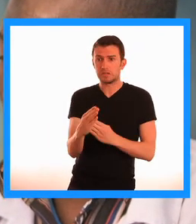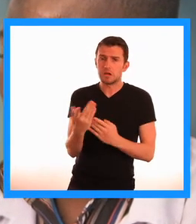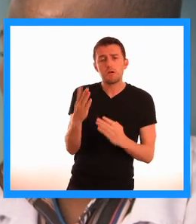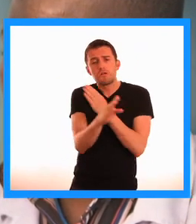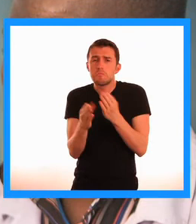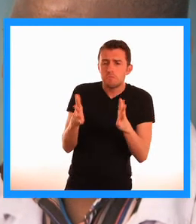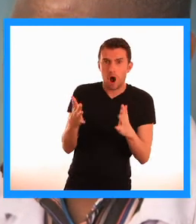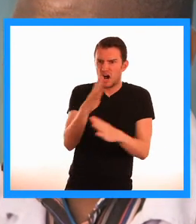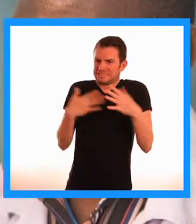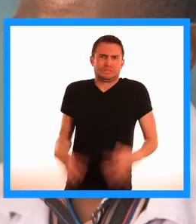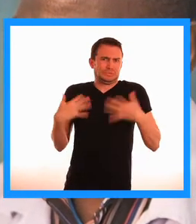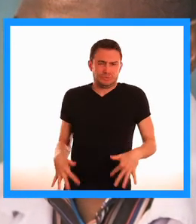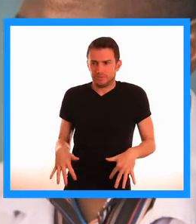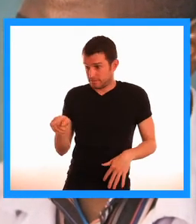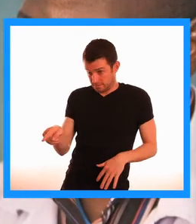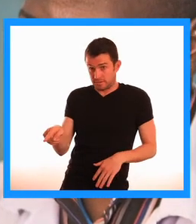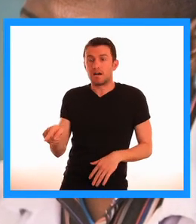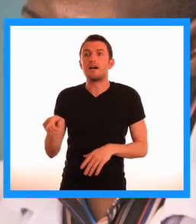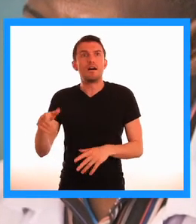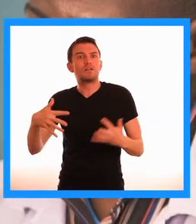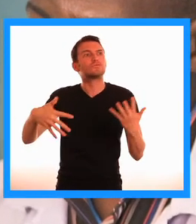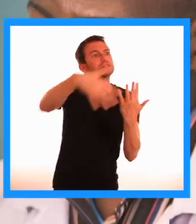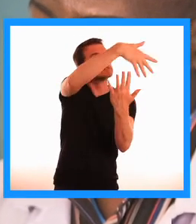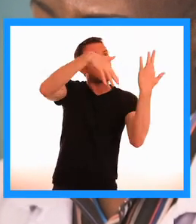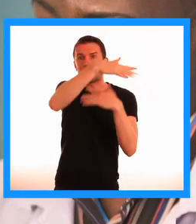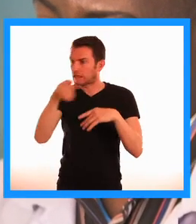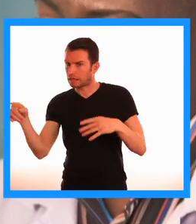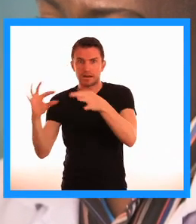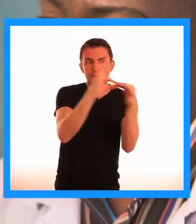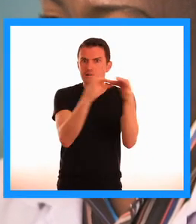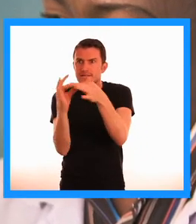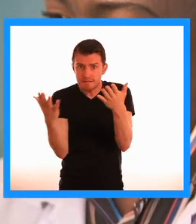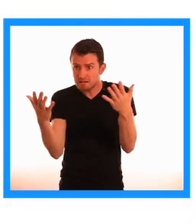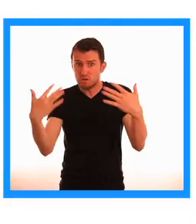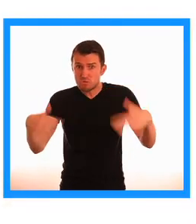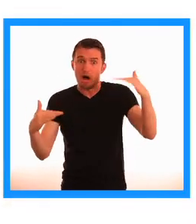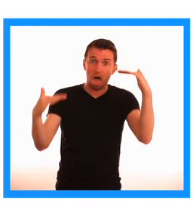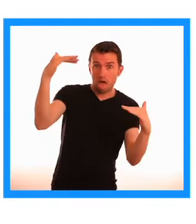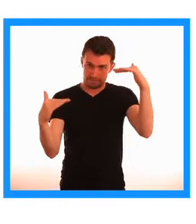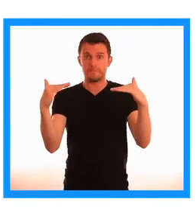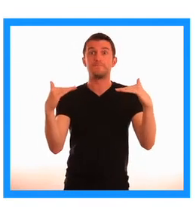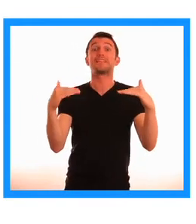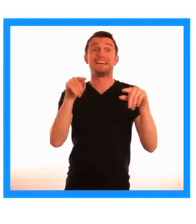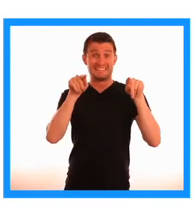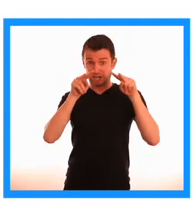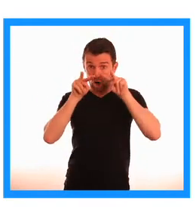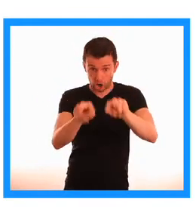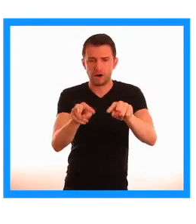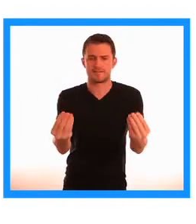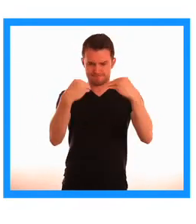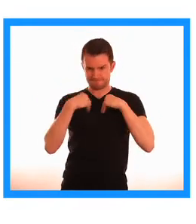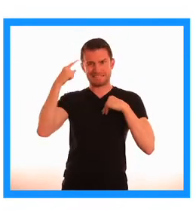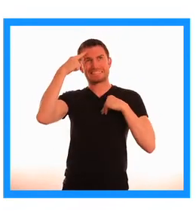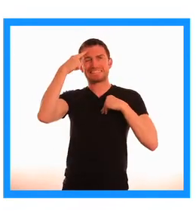Data should capture the following: the type and severity of children's disabilities, the barriers to children's functioning and participation, and the relevant